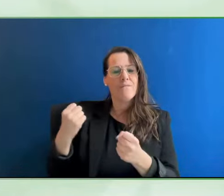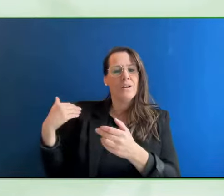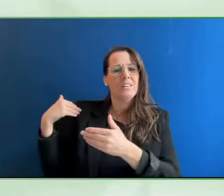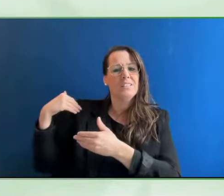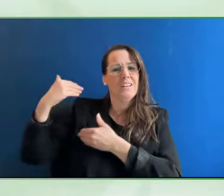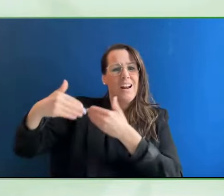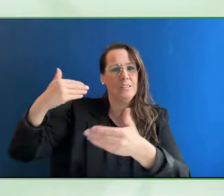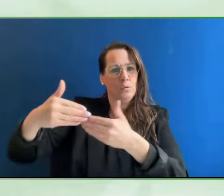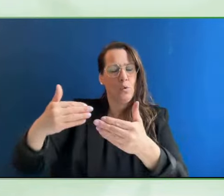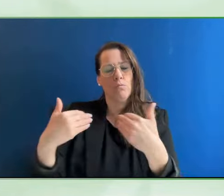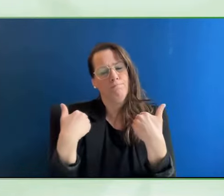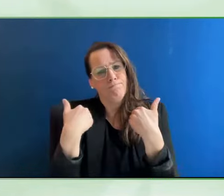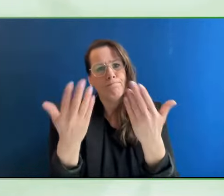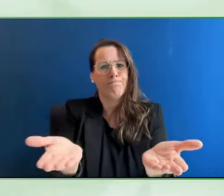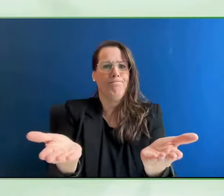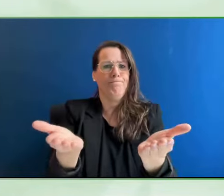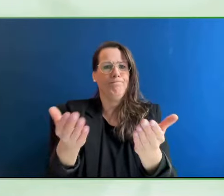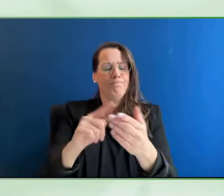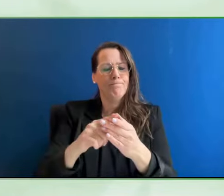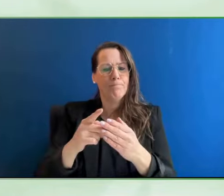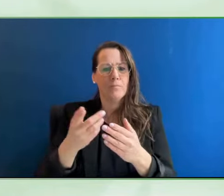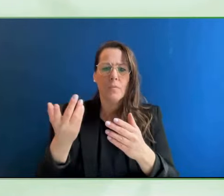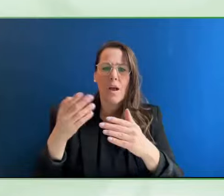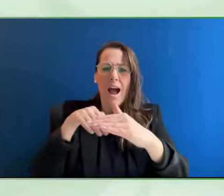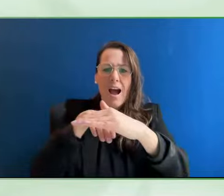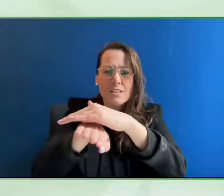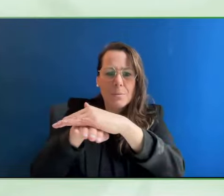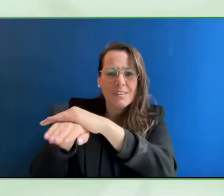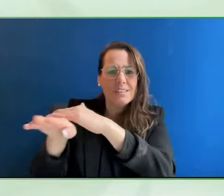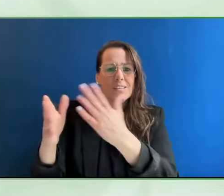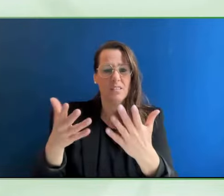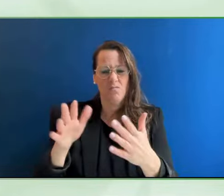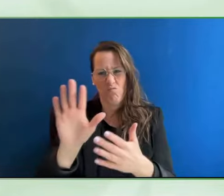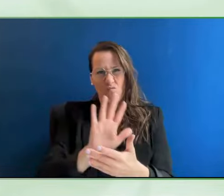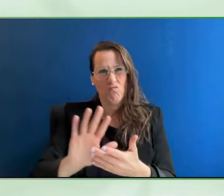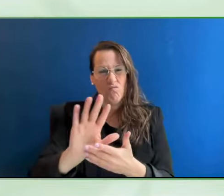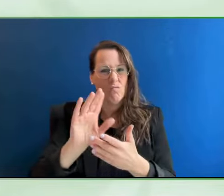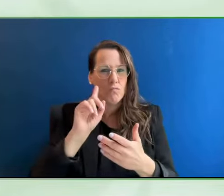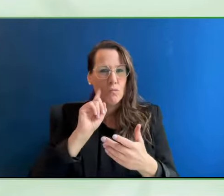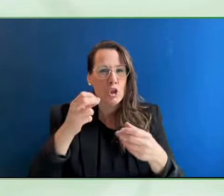offered more than 500 hours a week,